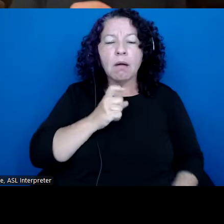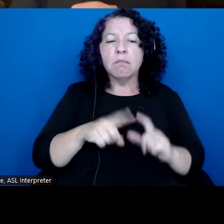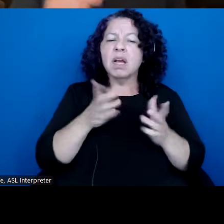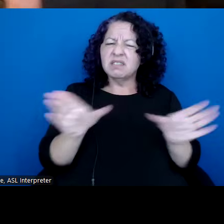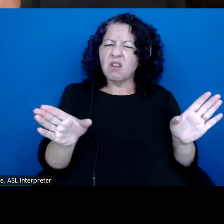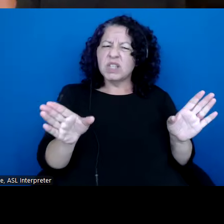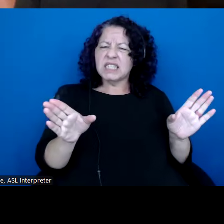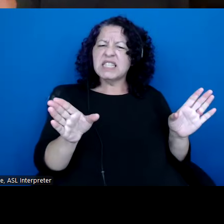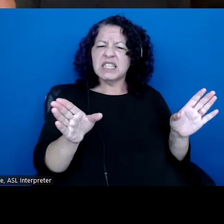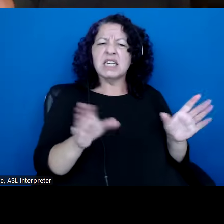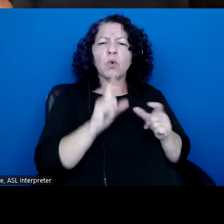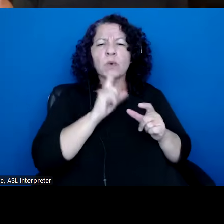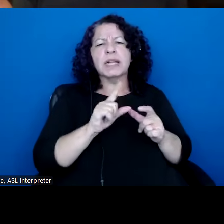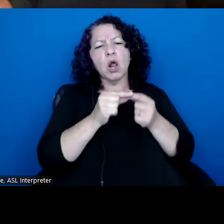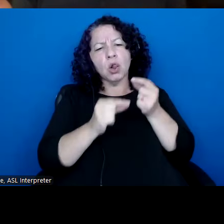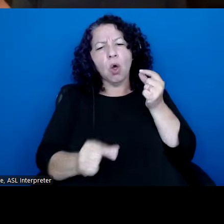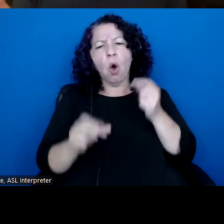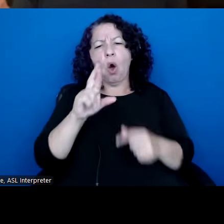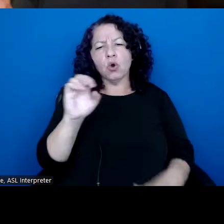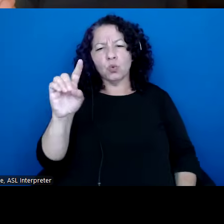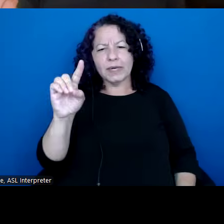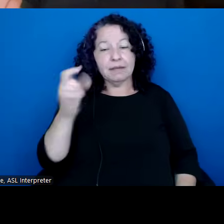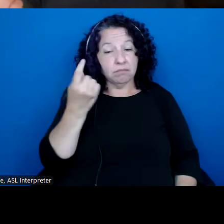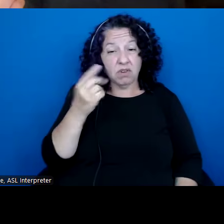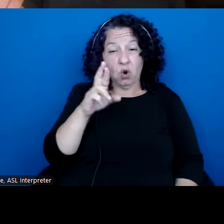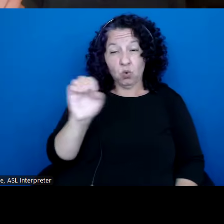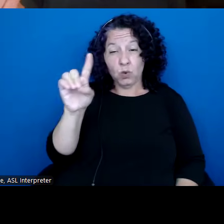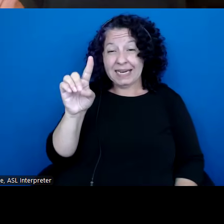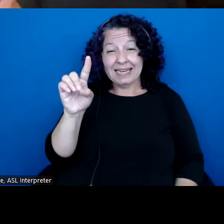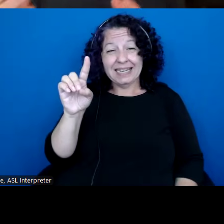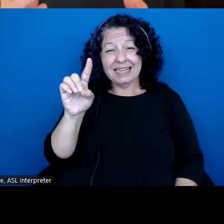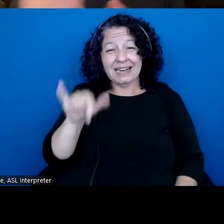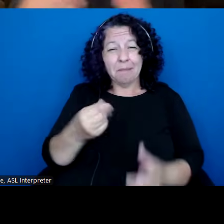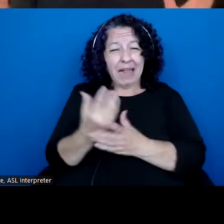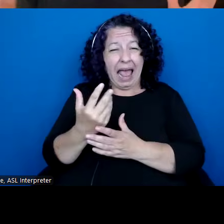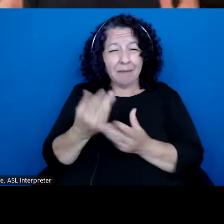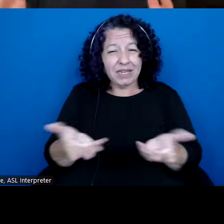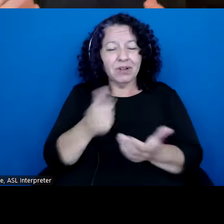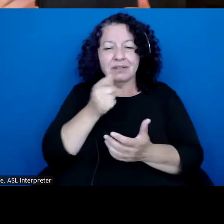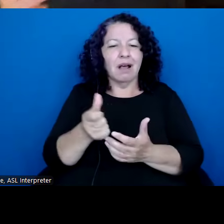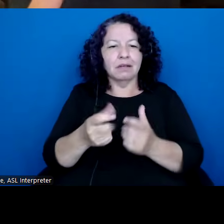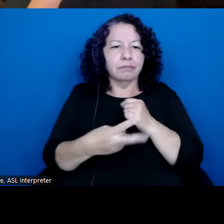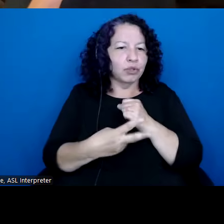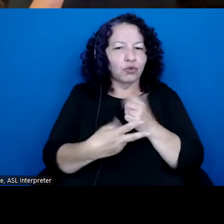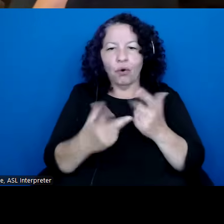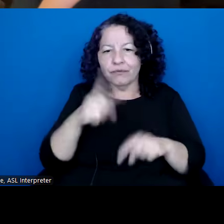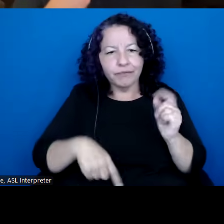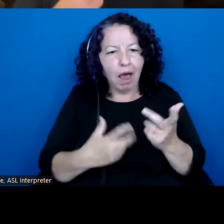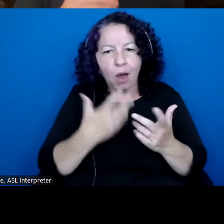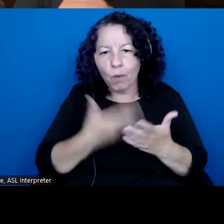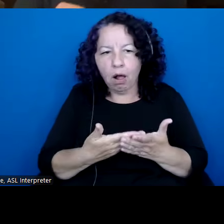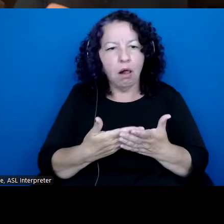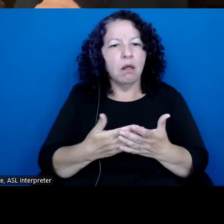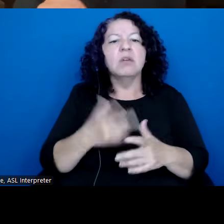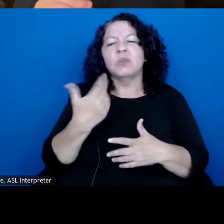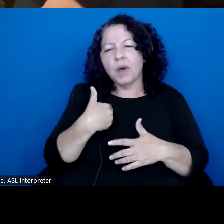have been long reeds, and reed does not preserve well archaeologically, so very rarely do we have any traces of these drinking